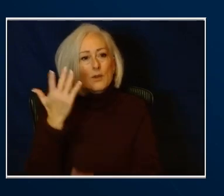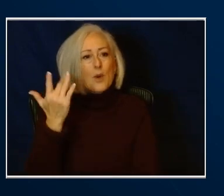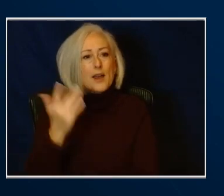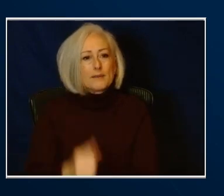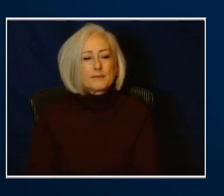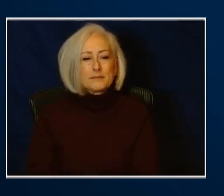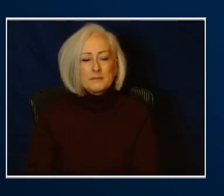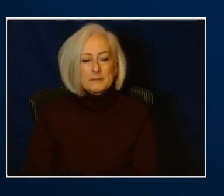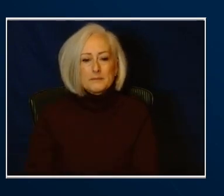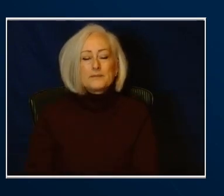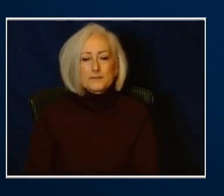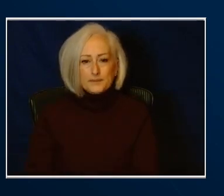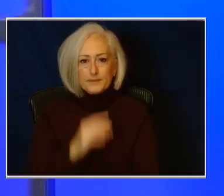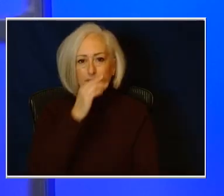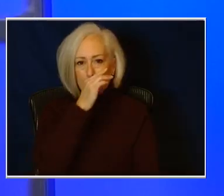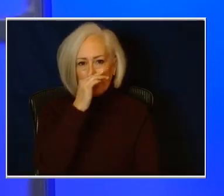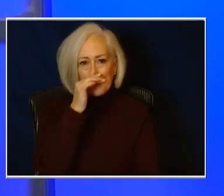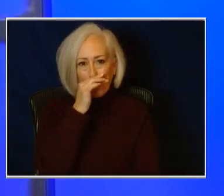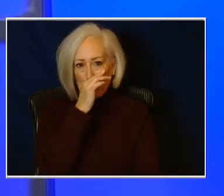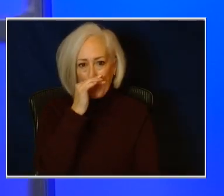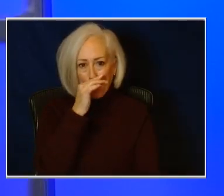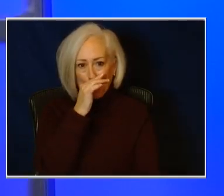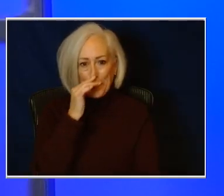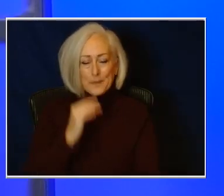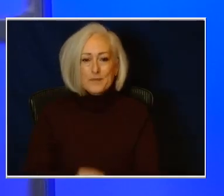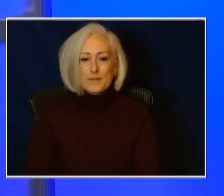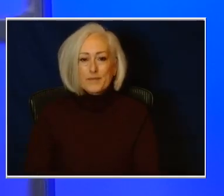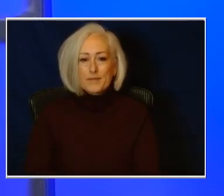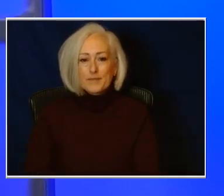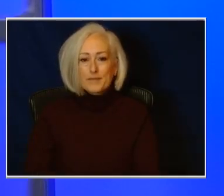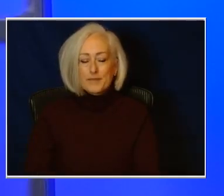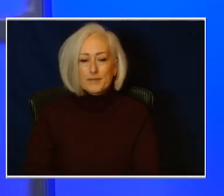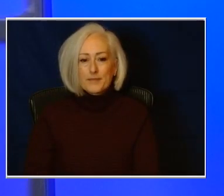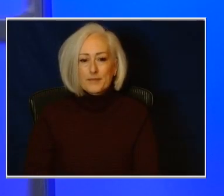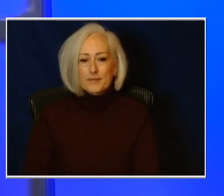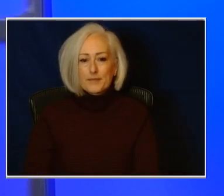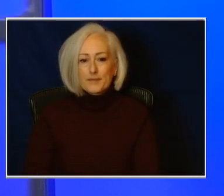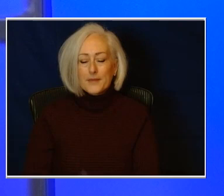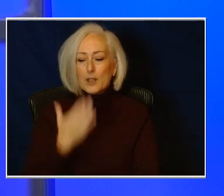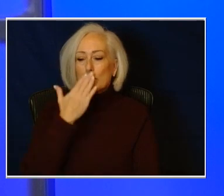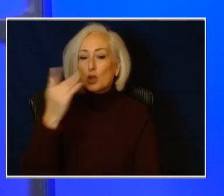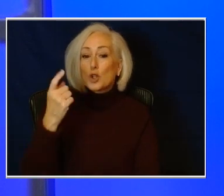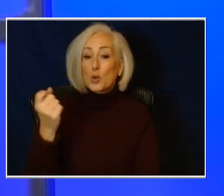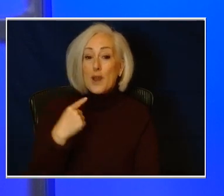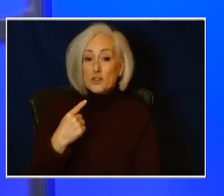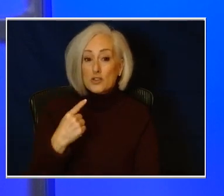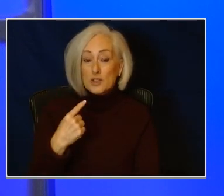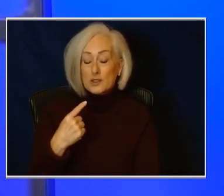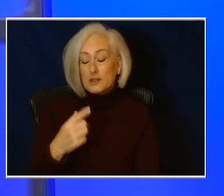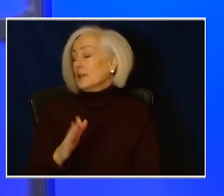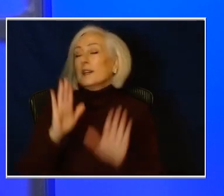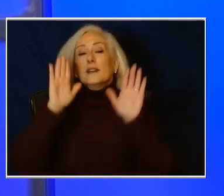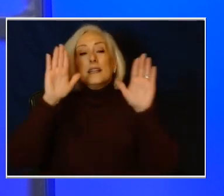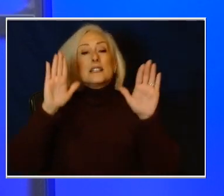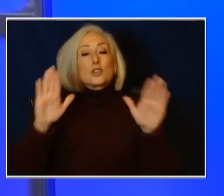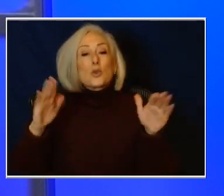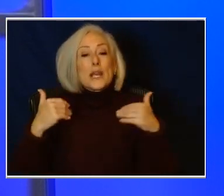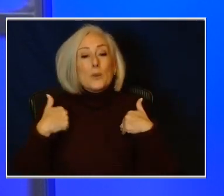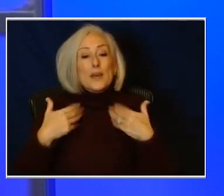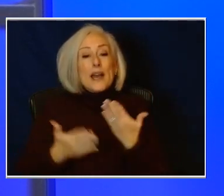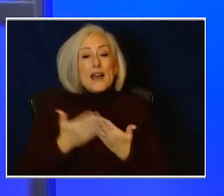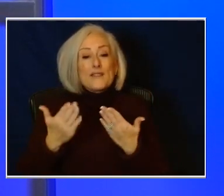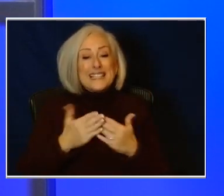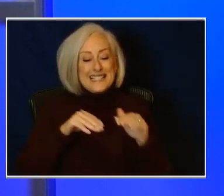really good question. It's great that we now have very easy access to